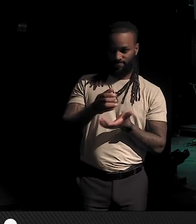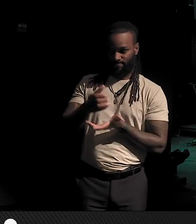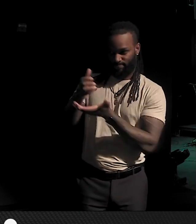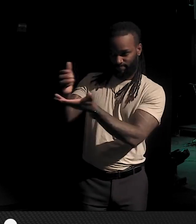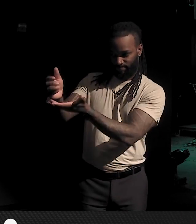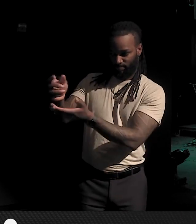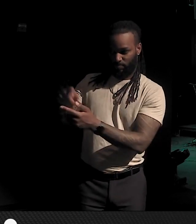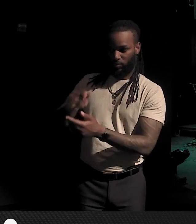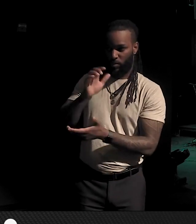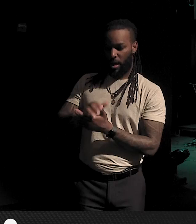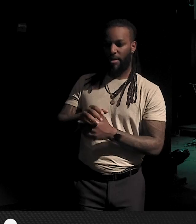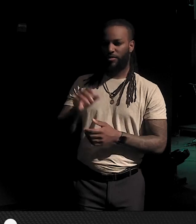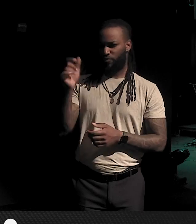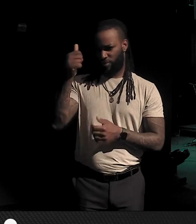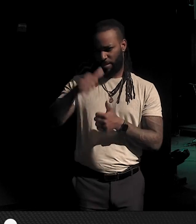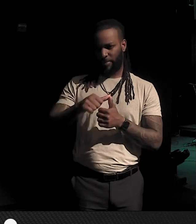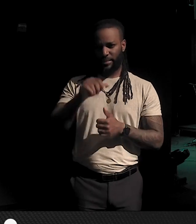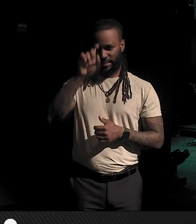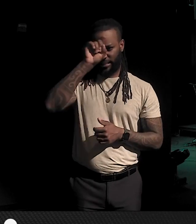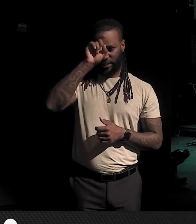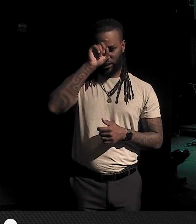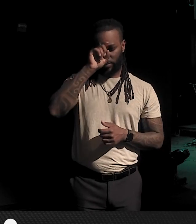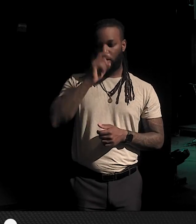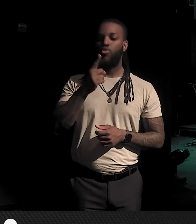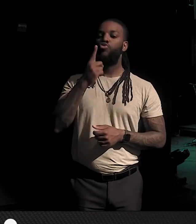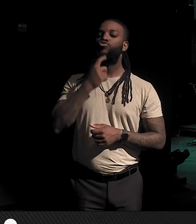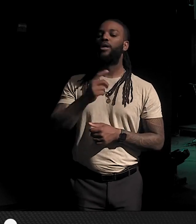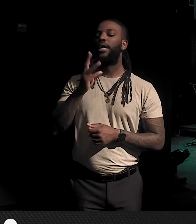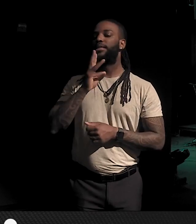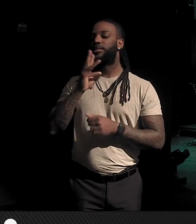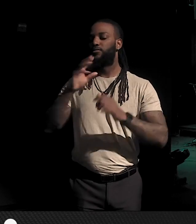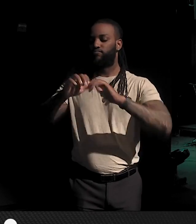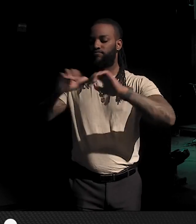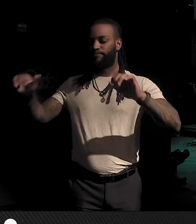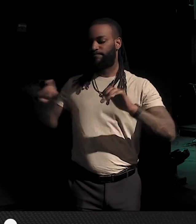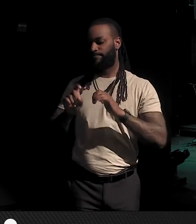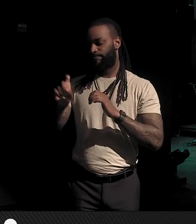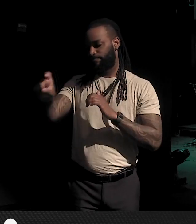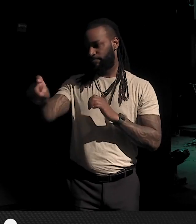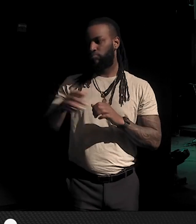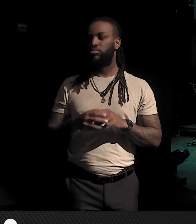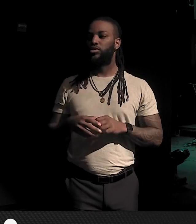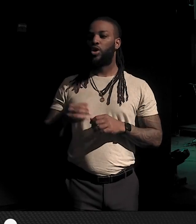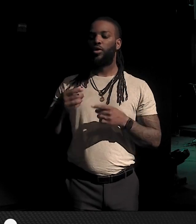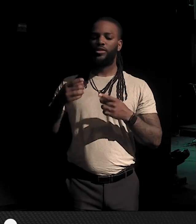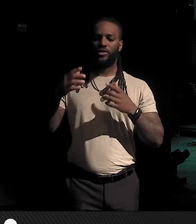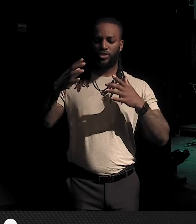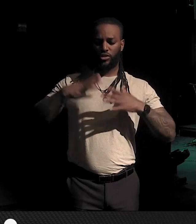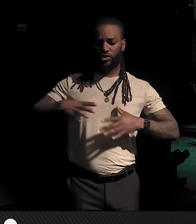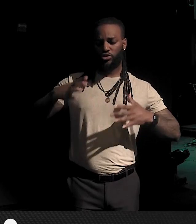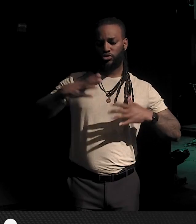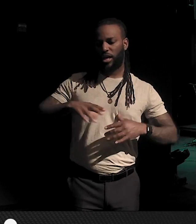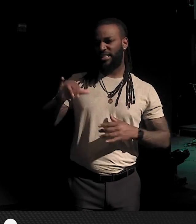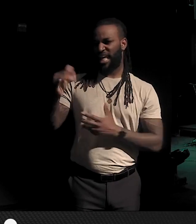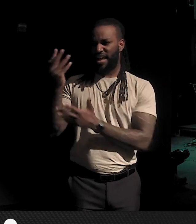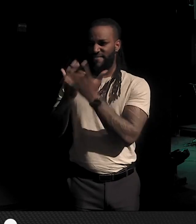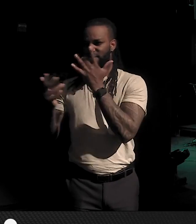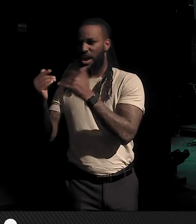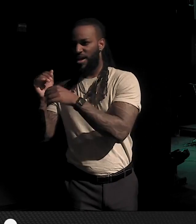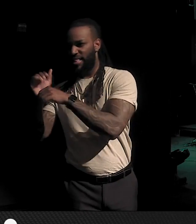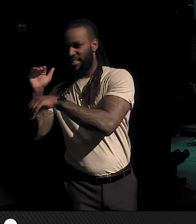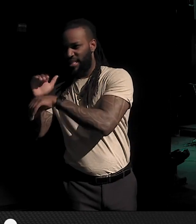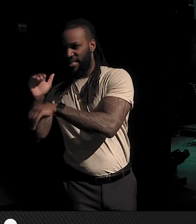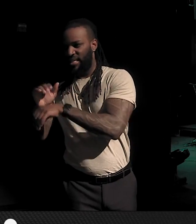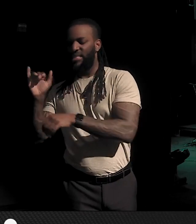out of Egypt, right? They go through that Red Sea, and he meets them along the way. He's dressed in smoke during the day, and he's dressed like fire in the night. He's